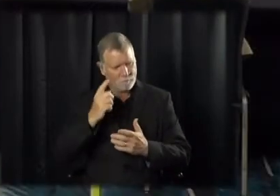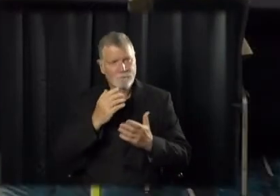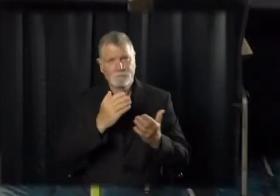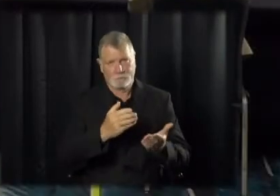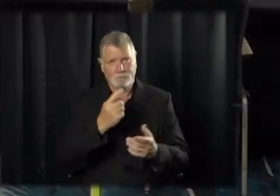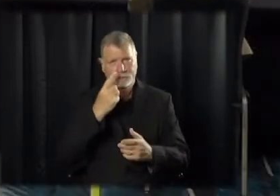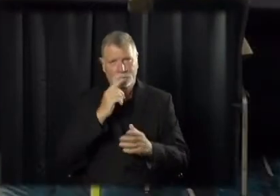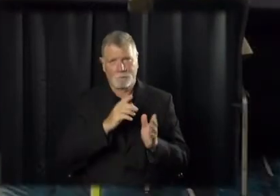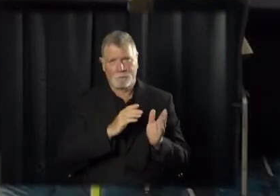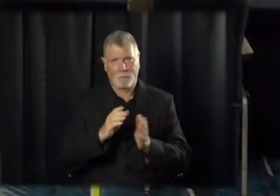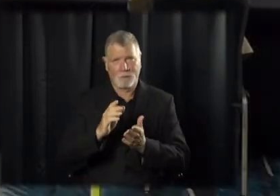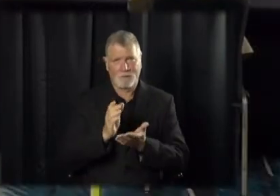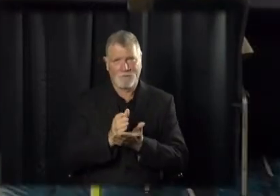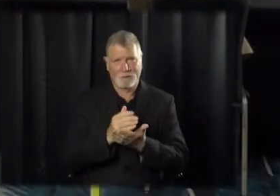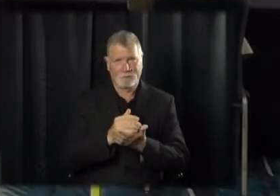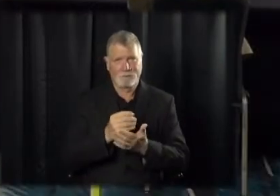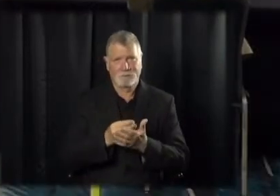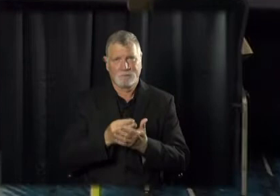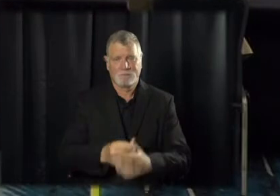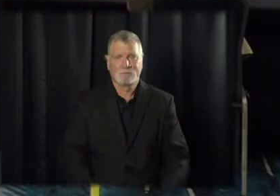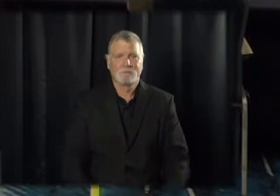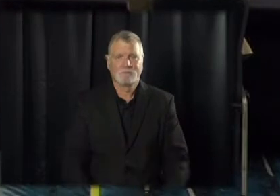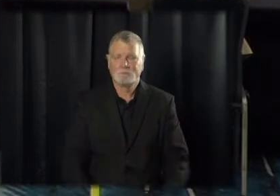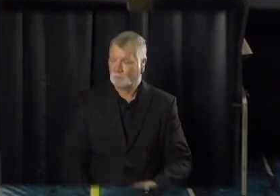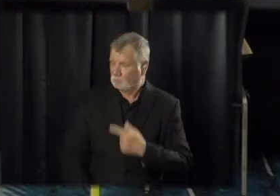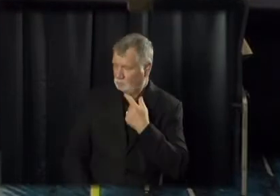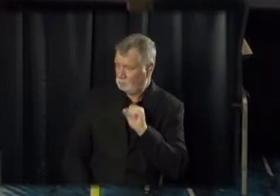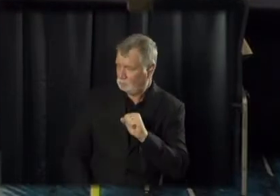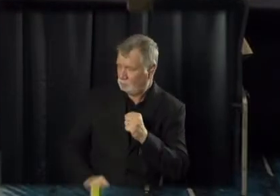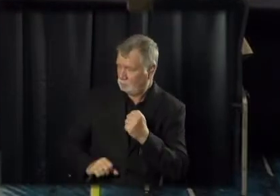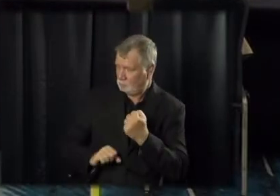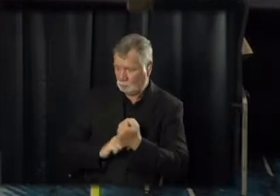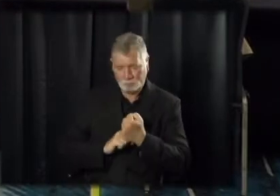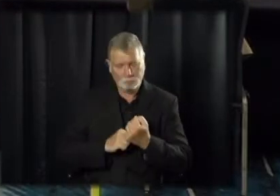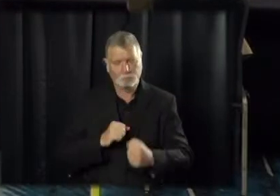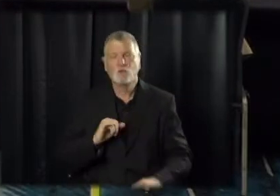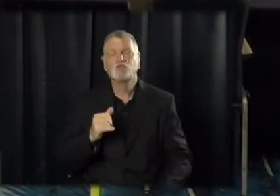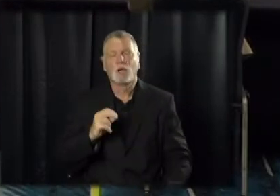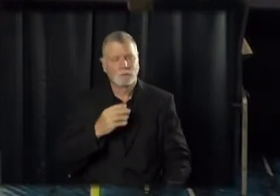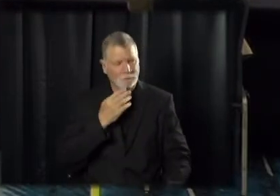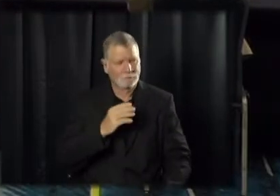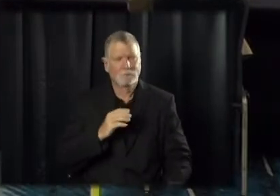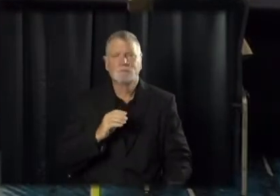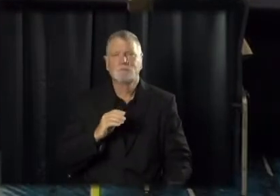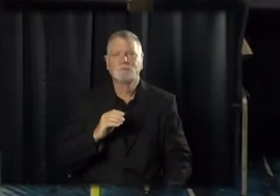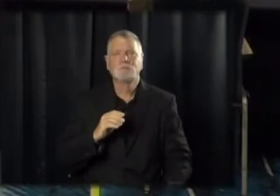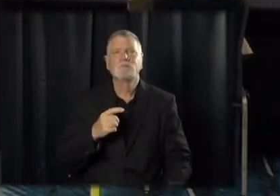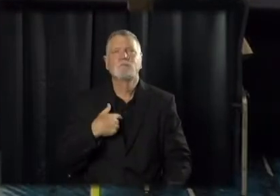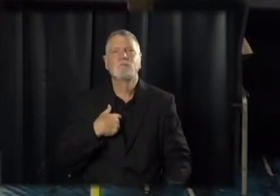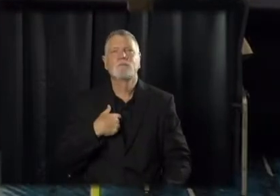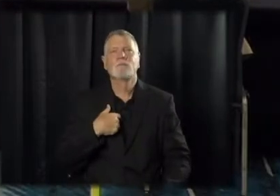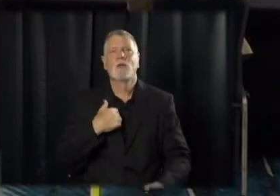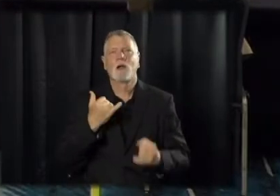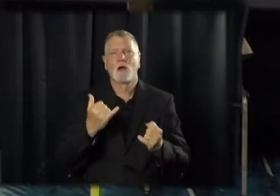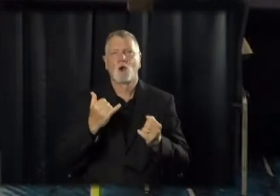Puerto Rico fiscal plan. Thank you, John. Is there a second? I second. Could we have a roll call